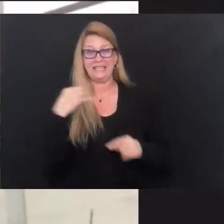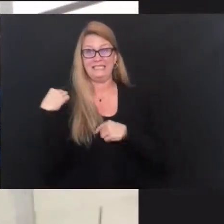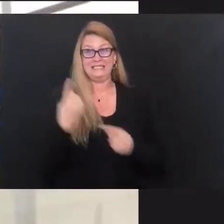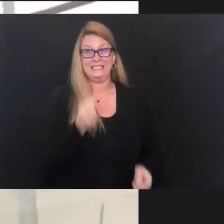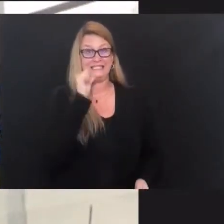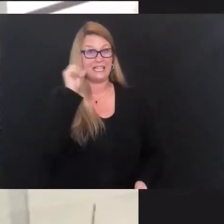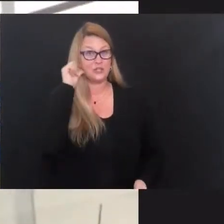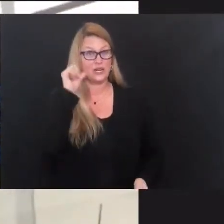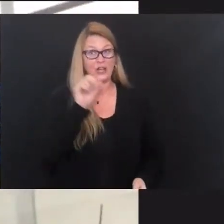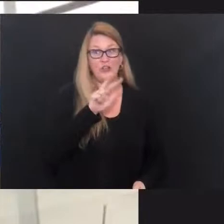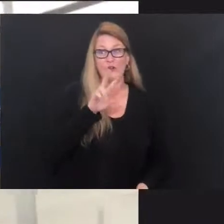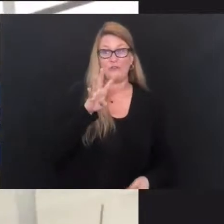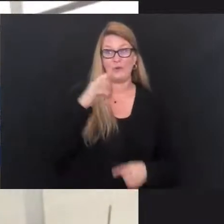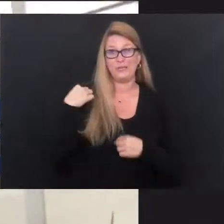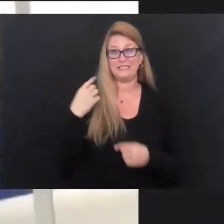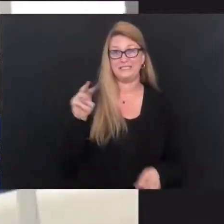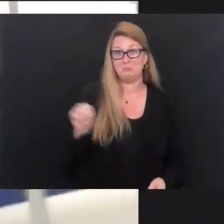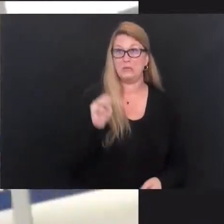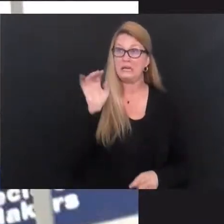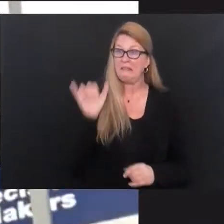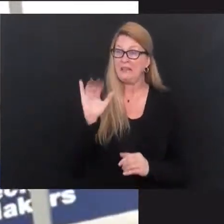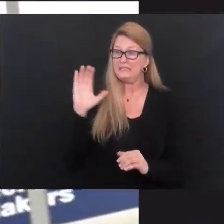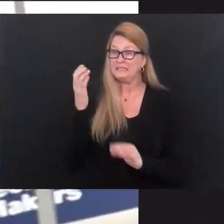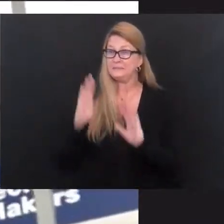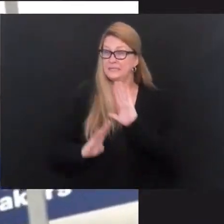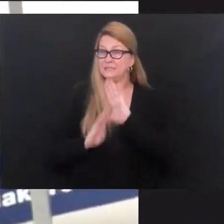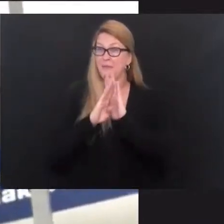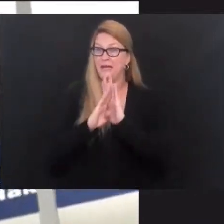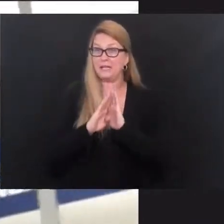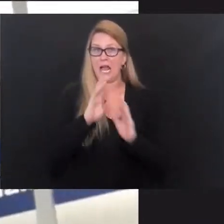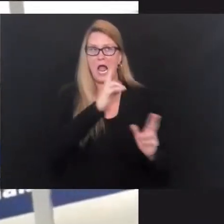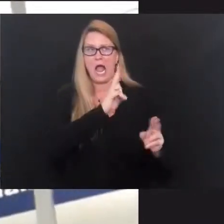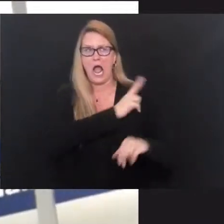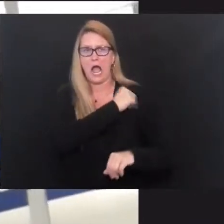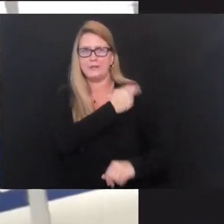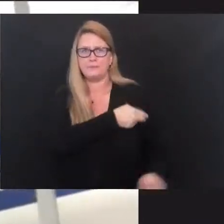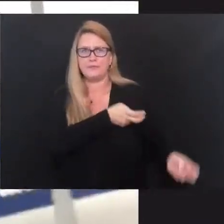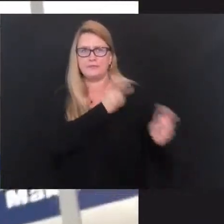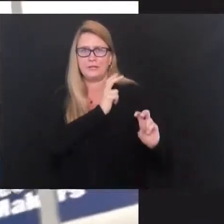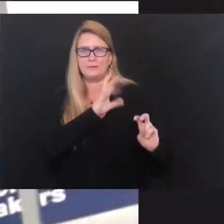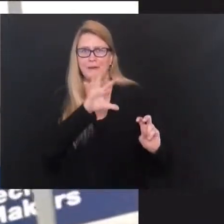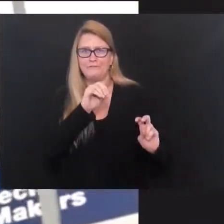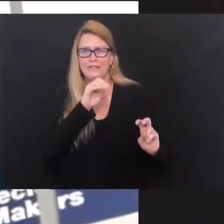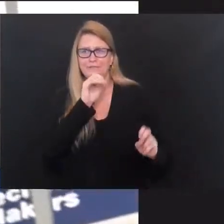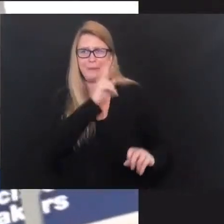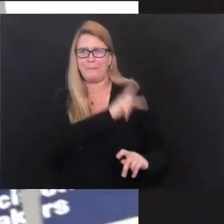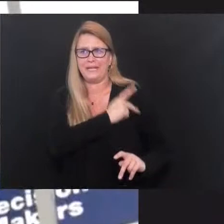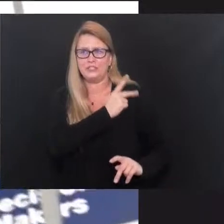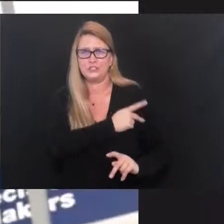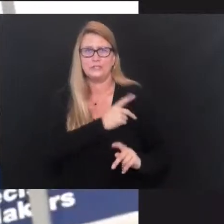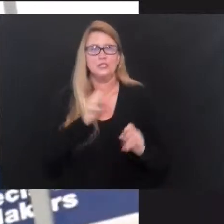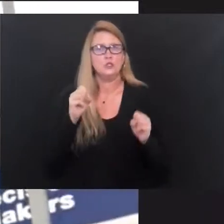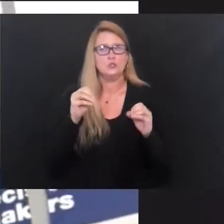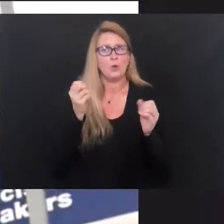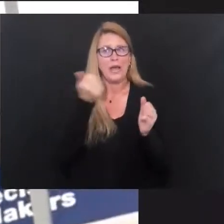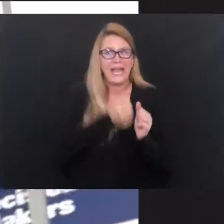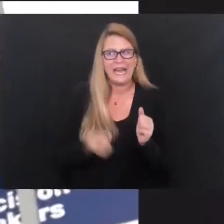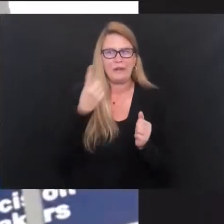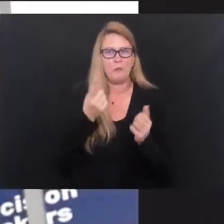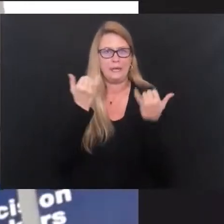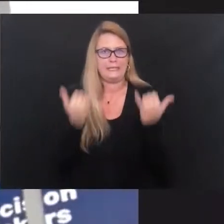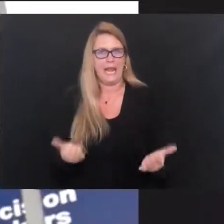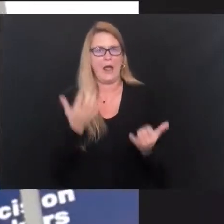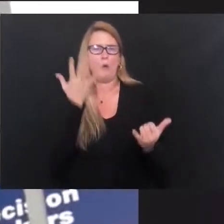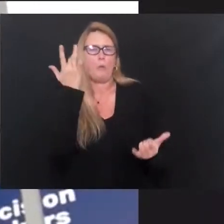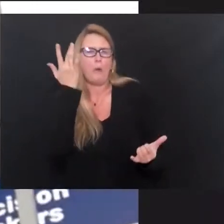yesterday, 34 since Monday. That's a spike. Hospitalizations are up by about 50 patients. I'm wondering if anybody has thoughts on why we're seeing